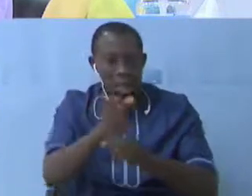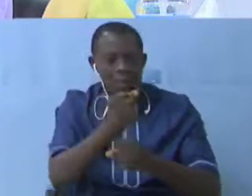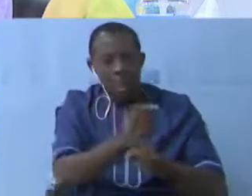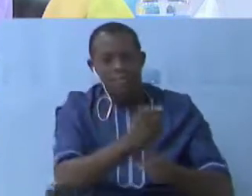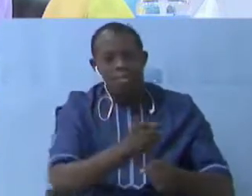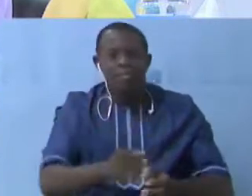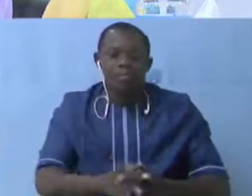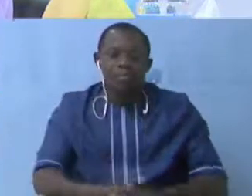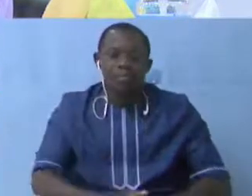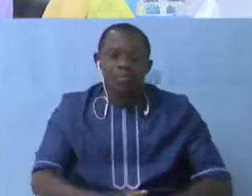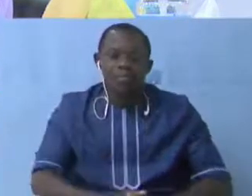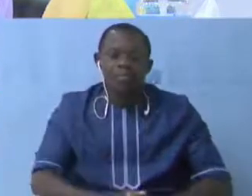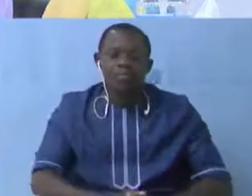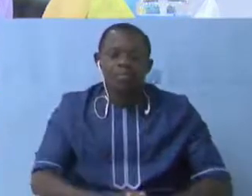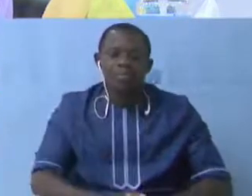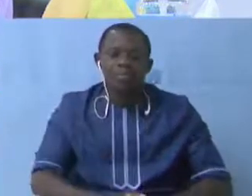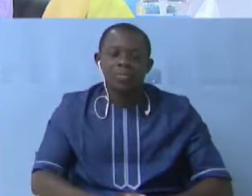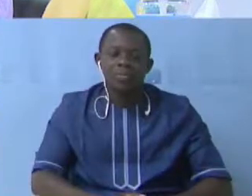itamit xel.